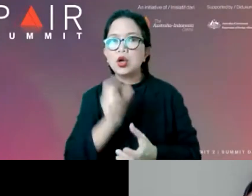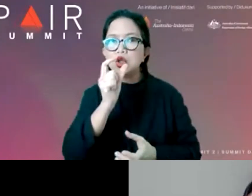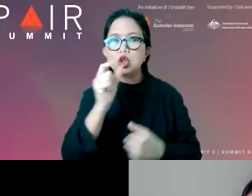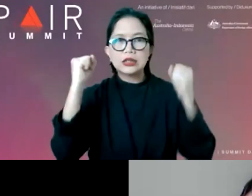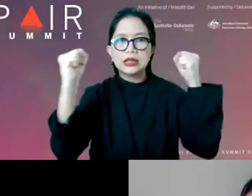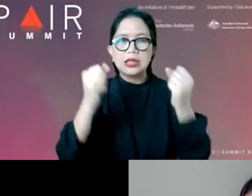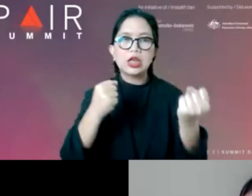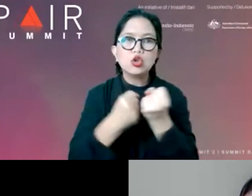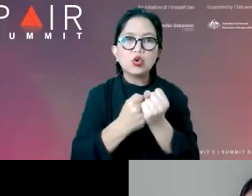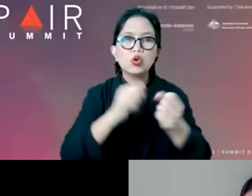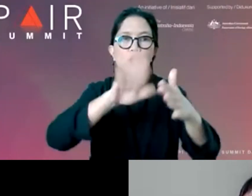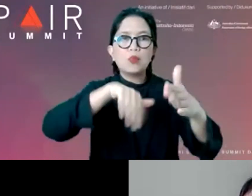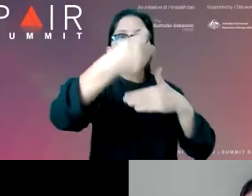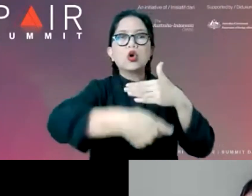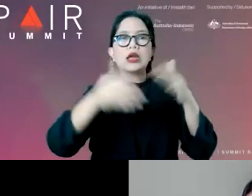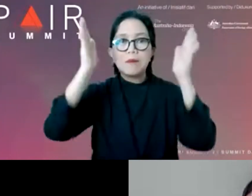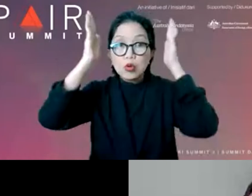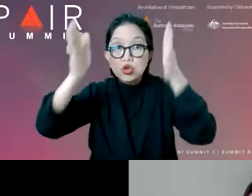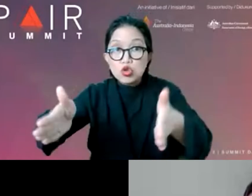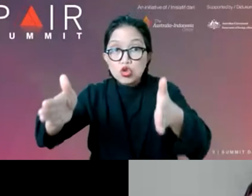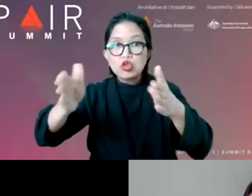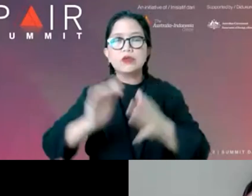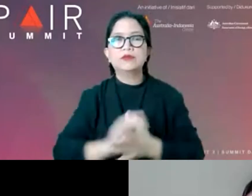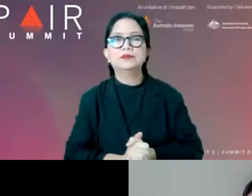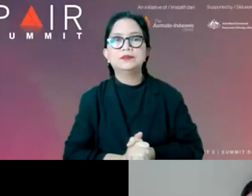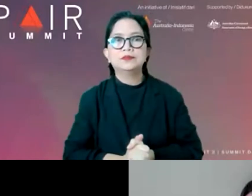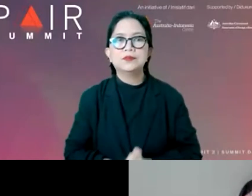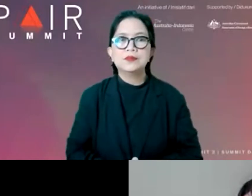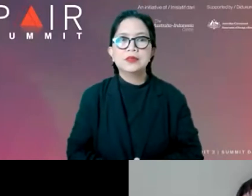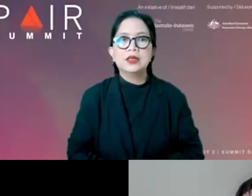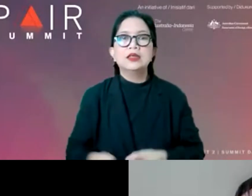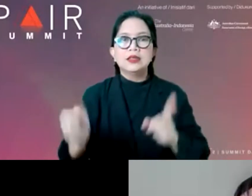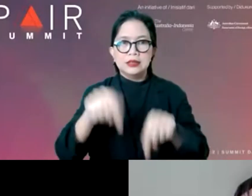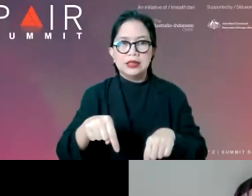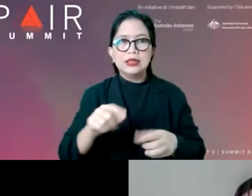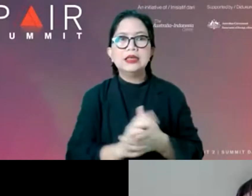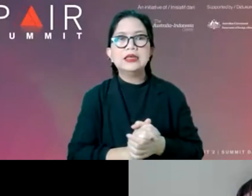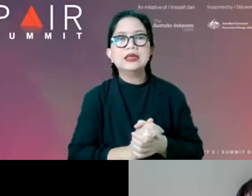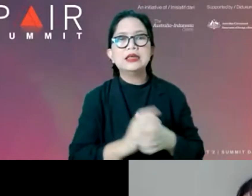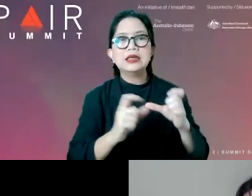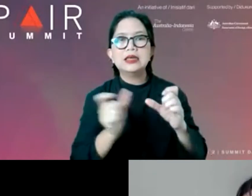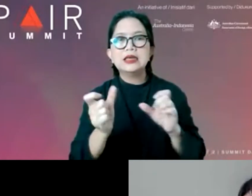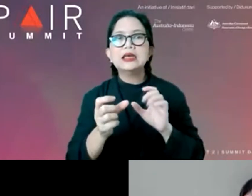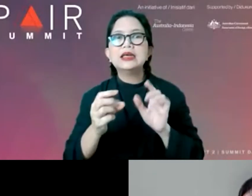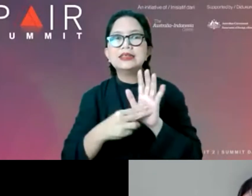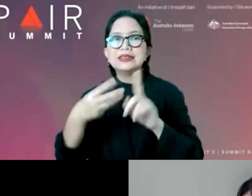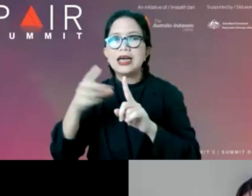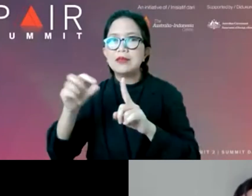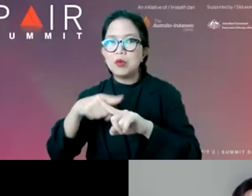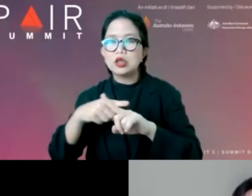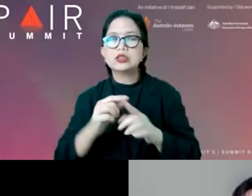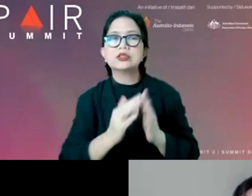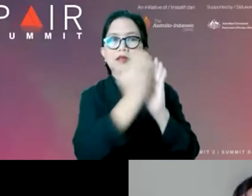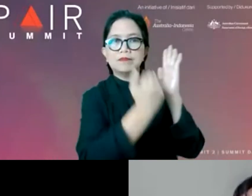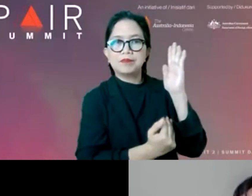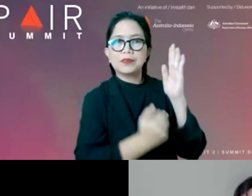But this regulatory sandbox is also very important for other aspect in the health technologies, like